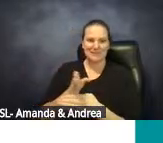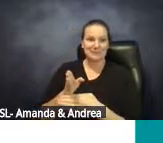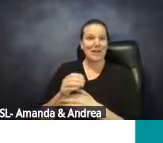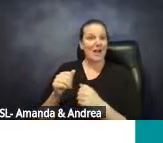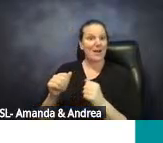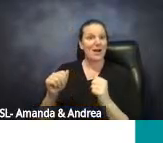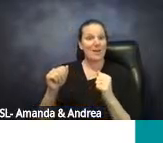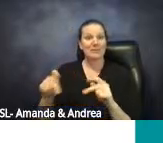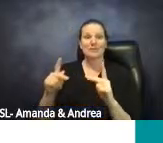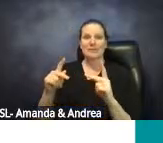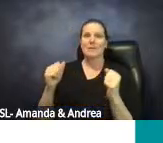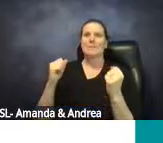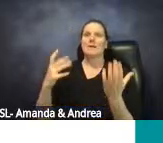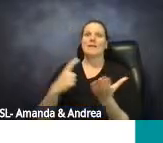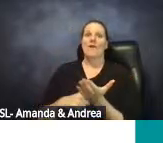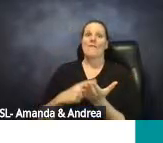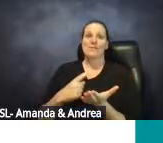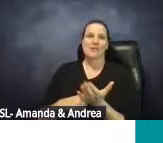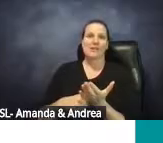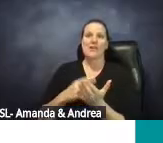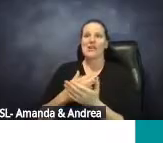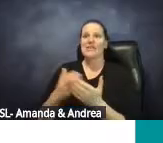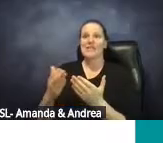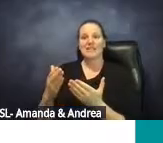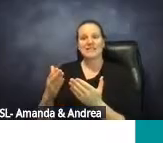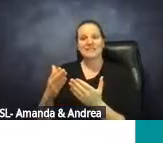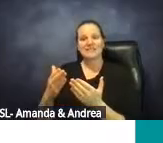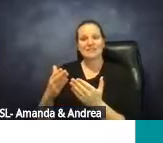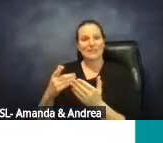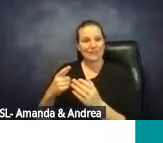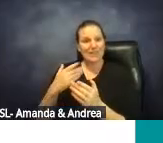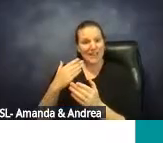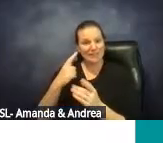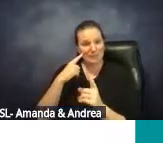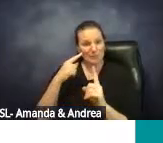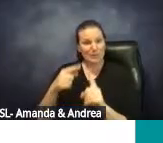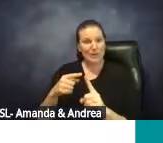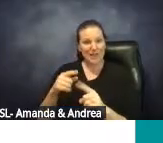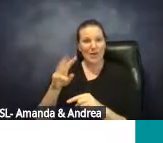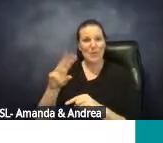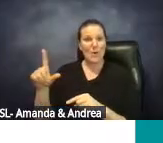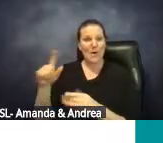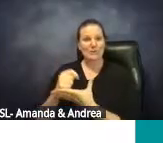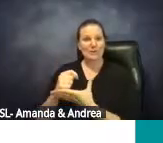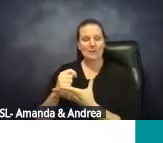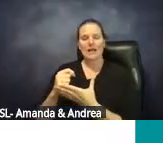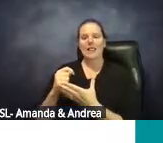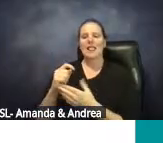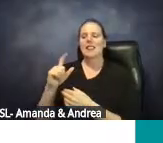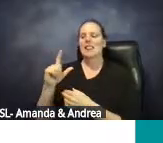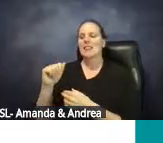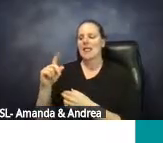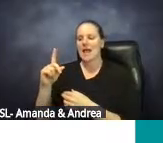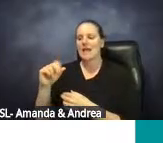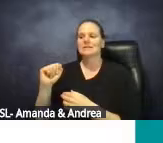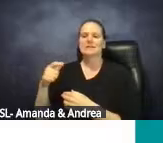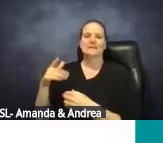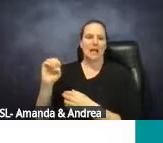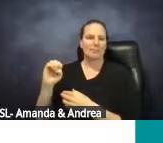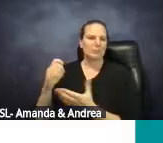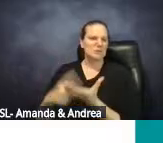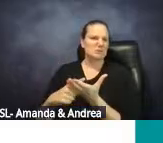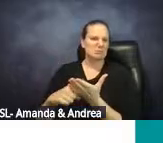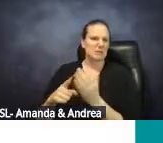lot of conversation. Thanks for pointing out the wall treatments. Landscaping, I think we, second meeting, we'll talk